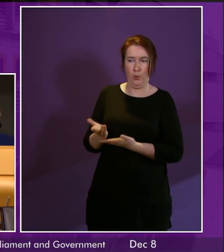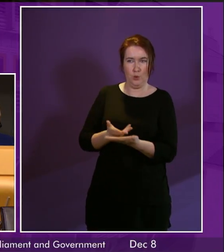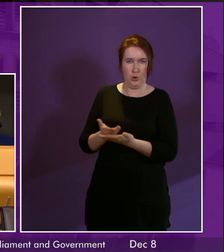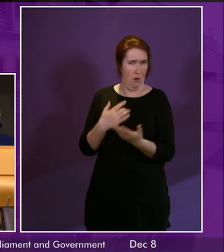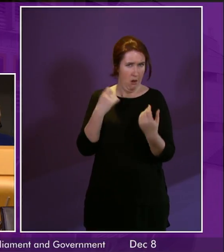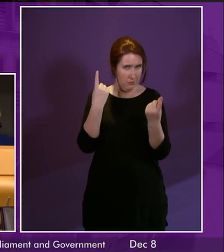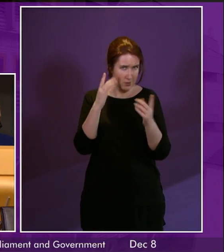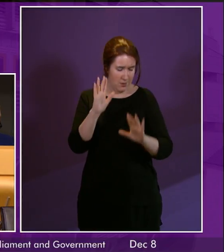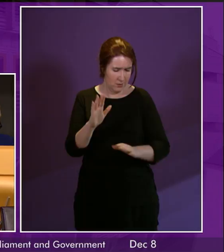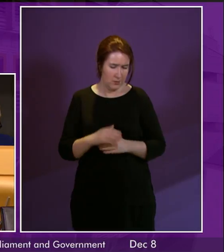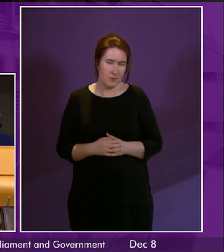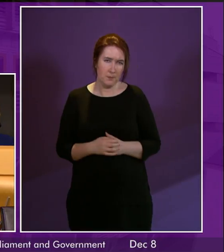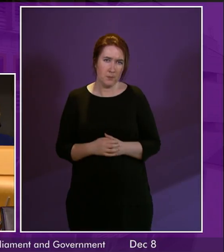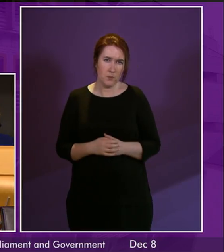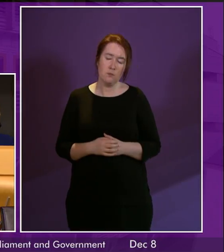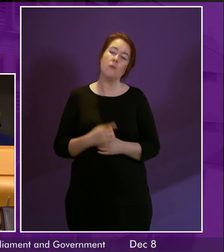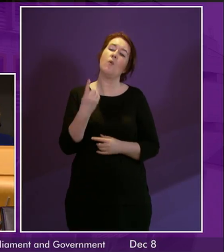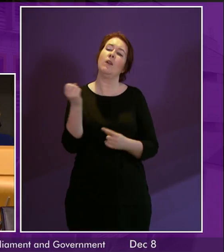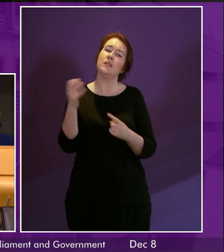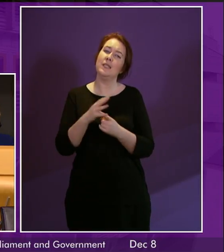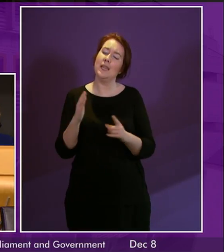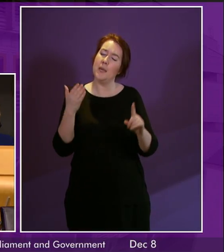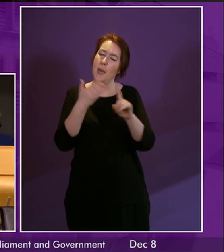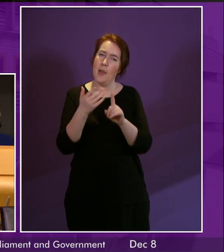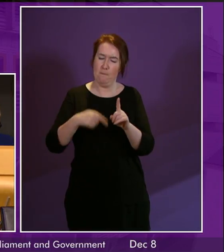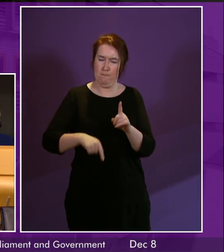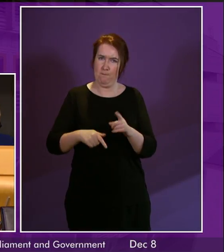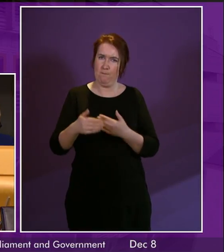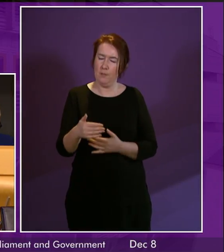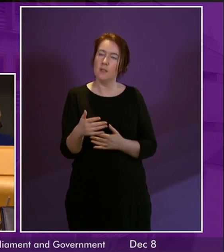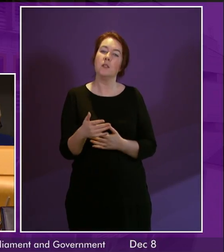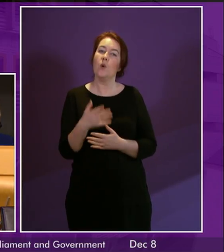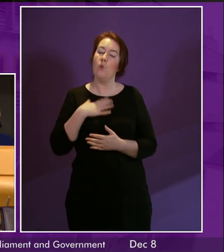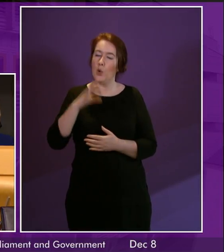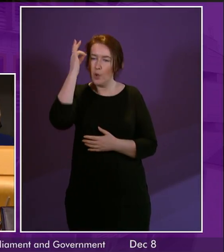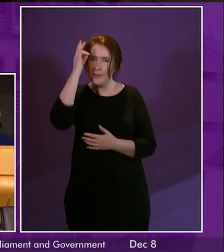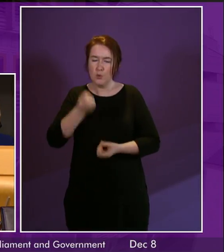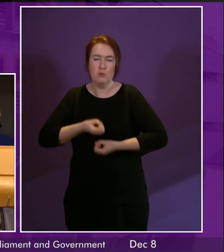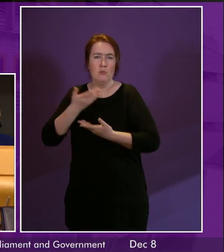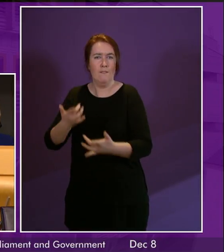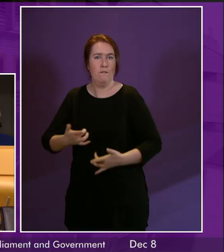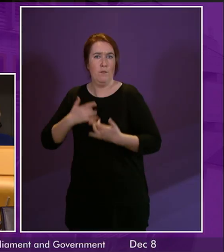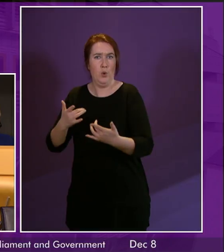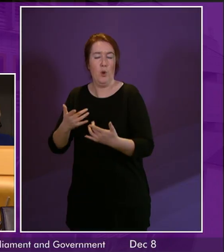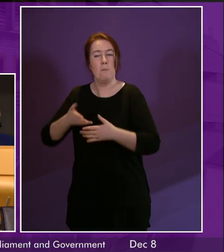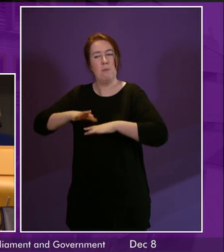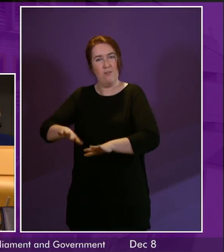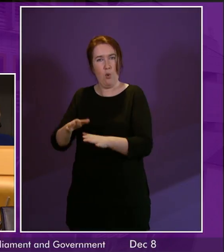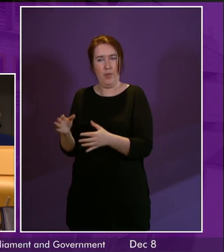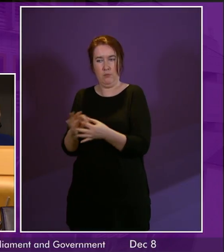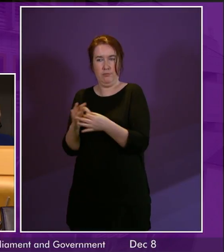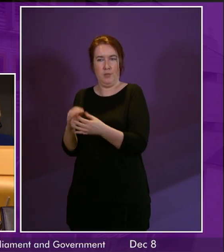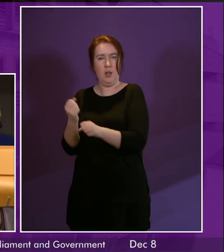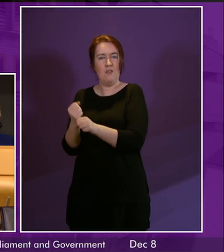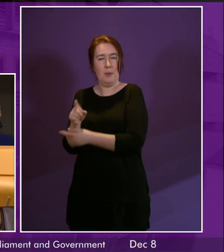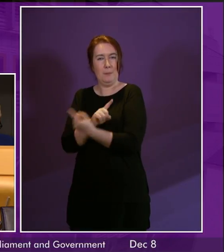negotiations. One of the key aims in all of this is to allow committees to express a view before the intergovernmental meeting takes